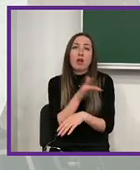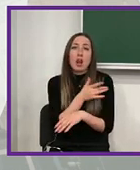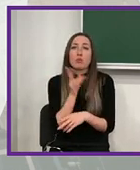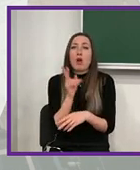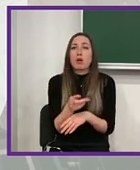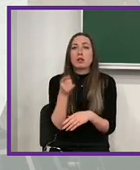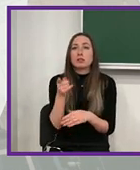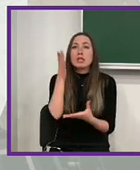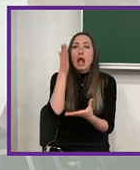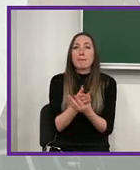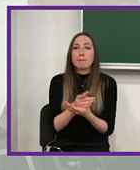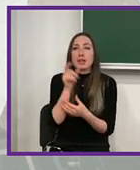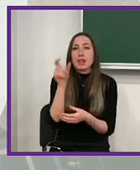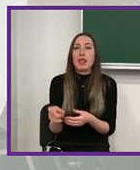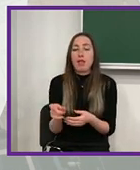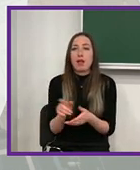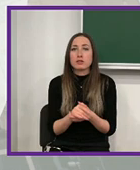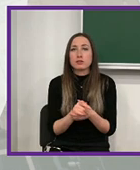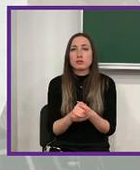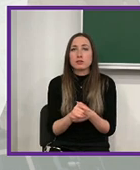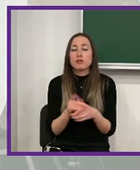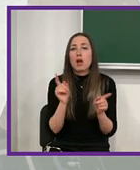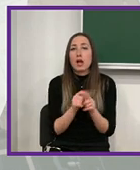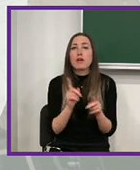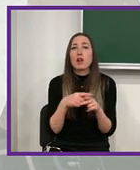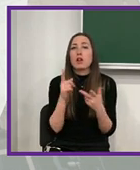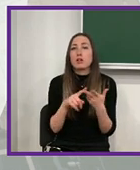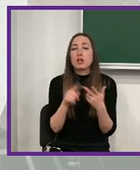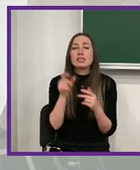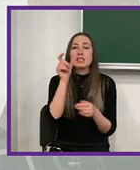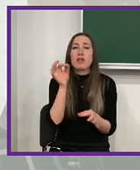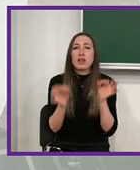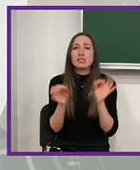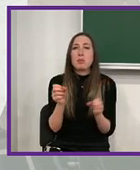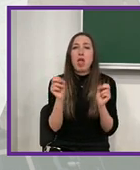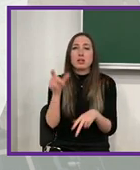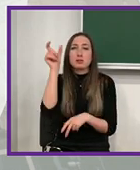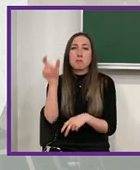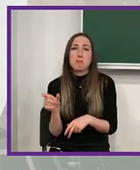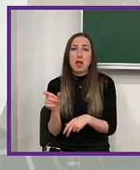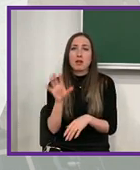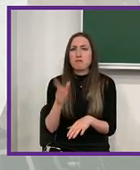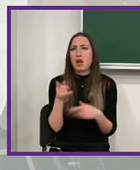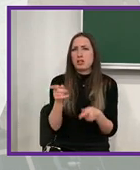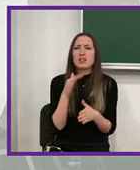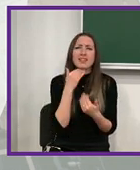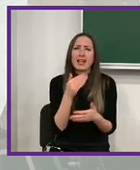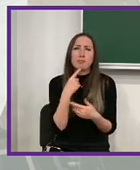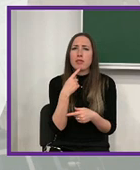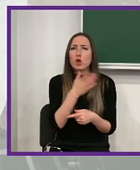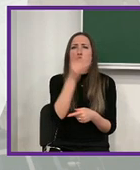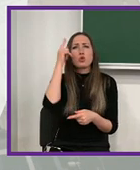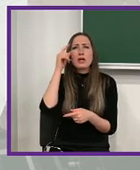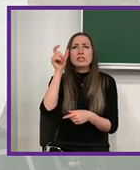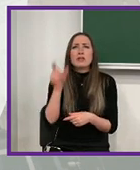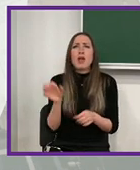very explicitly mentioned human rights experts, but it's very important not to kind of assume that human rights expert will tell you everything